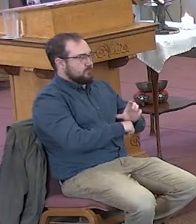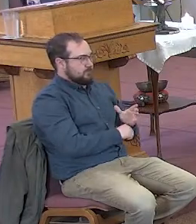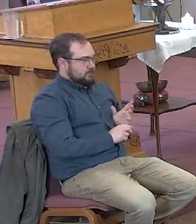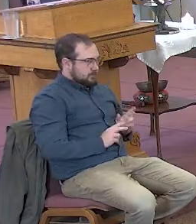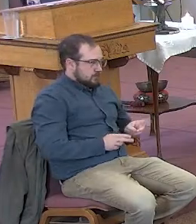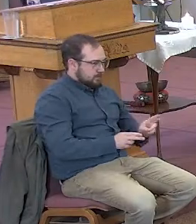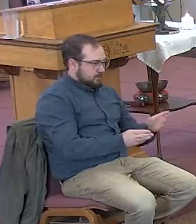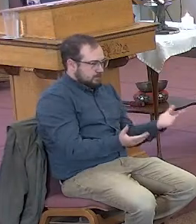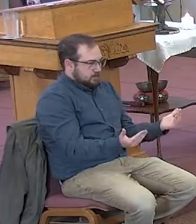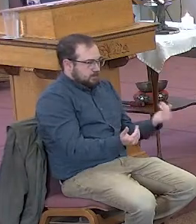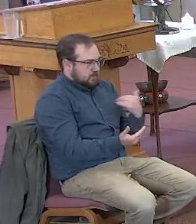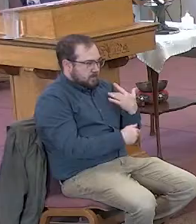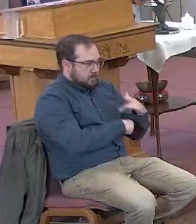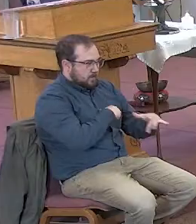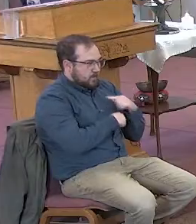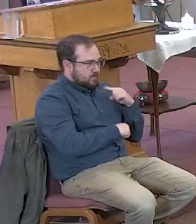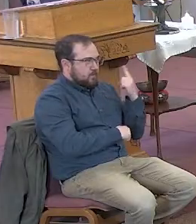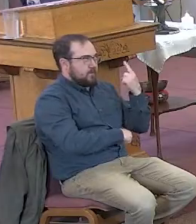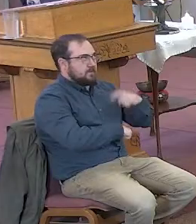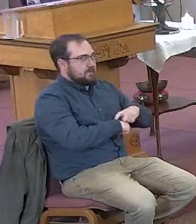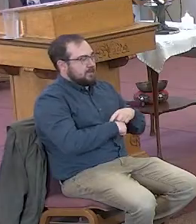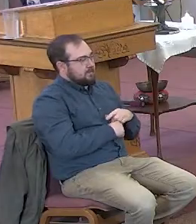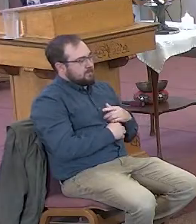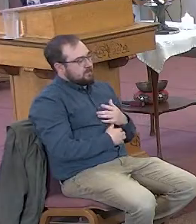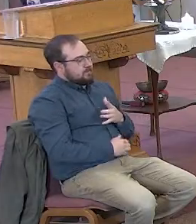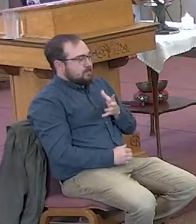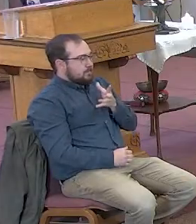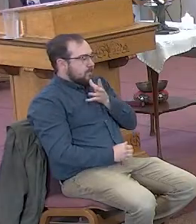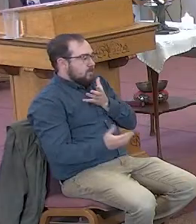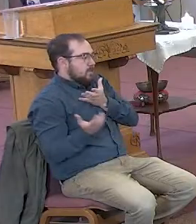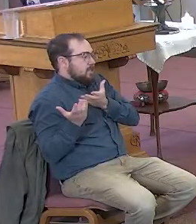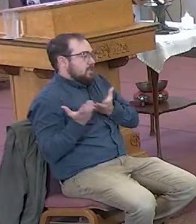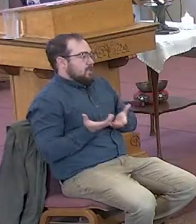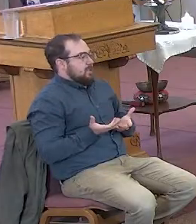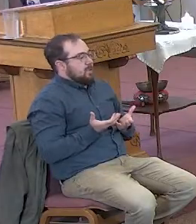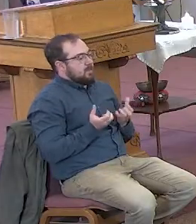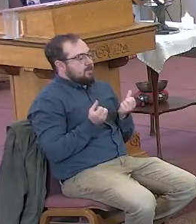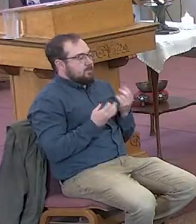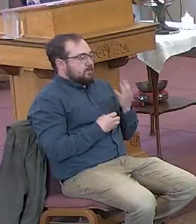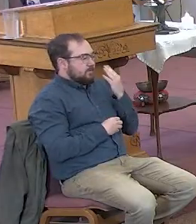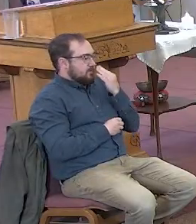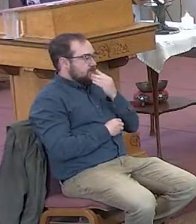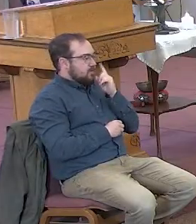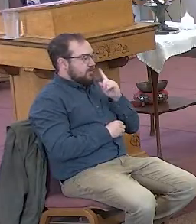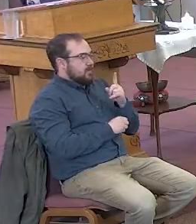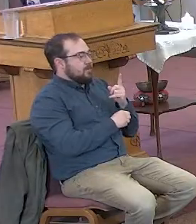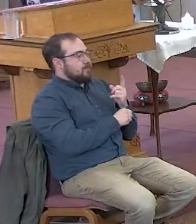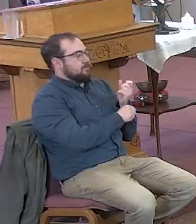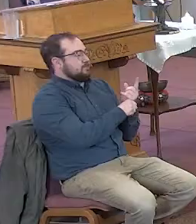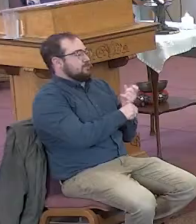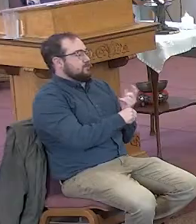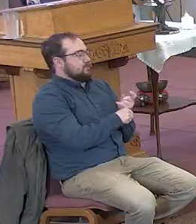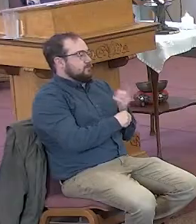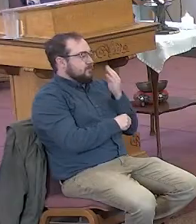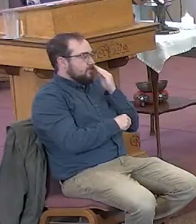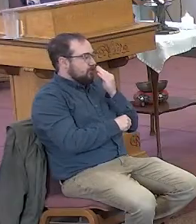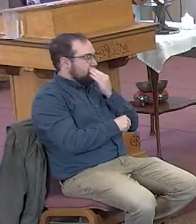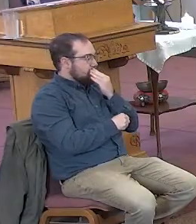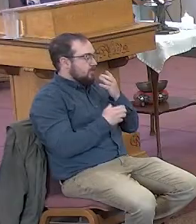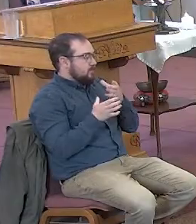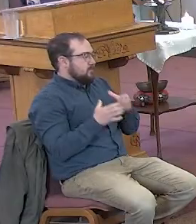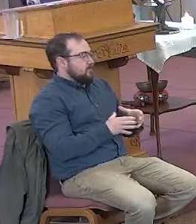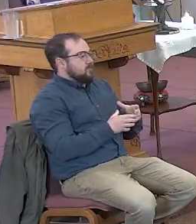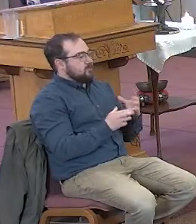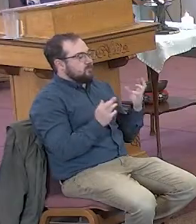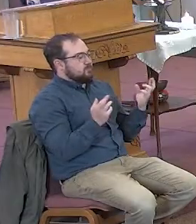to try to be early for once. Mom was carrying a bunch of flowers for their annual flower communion ritual,